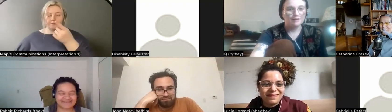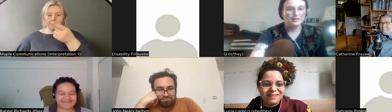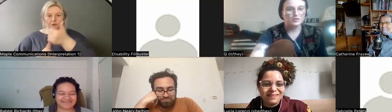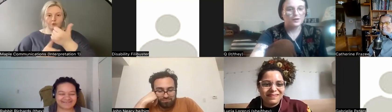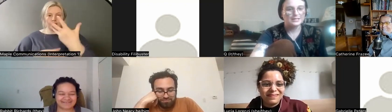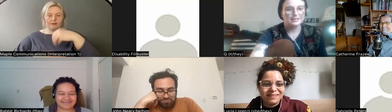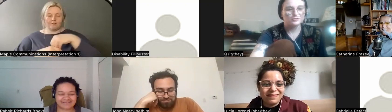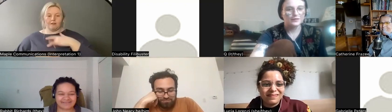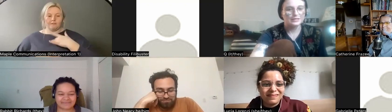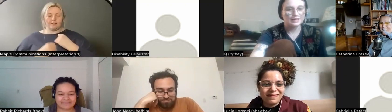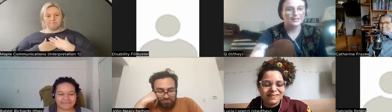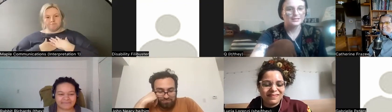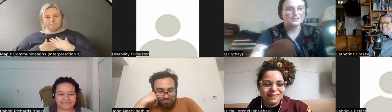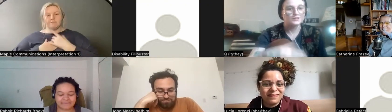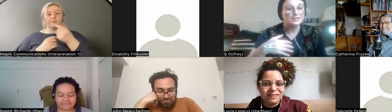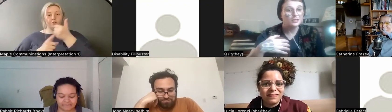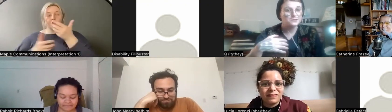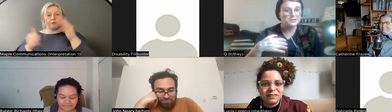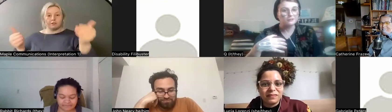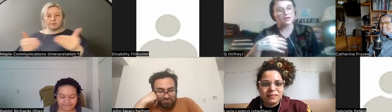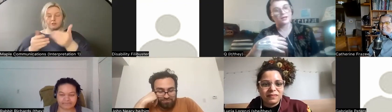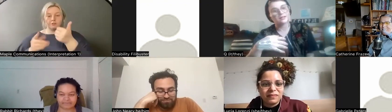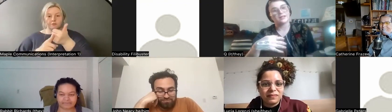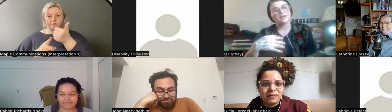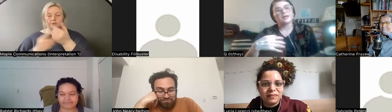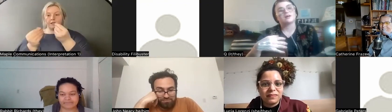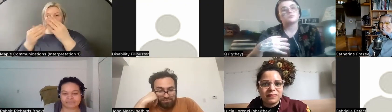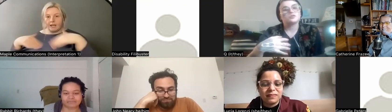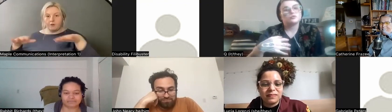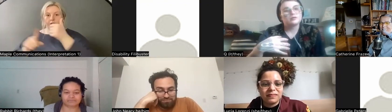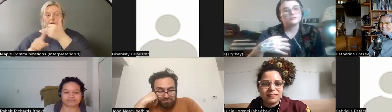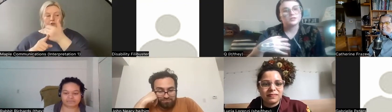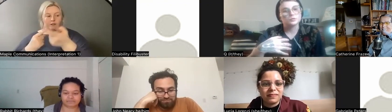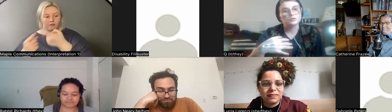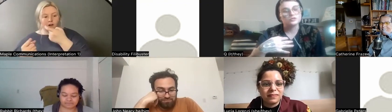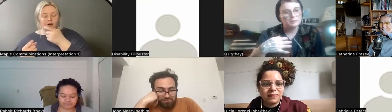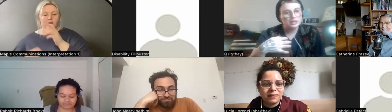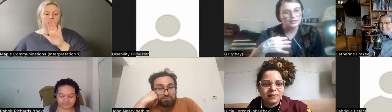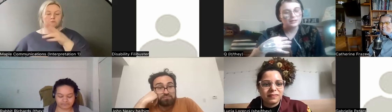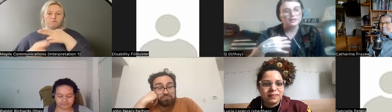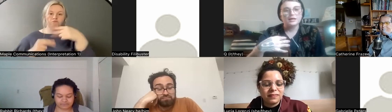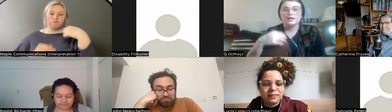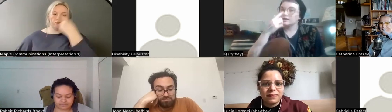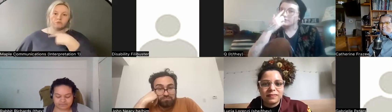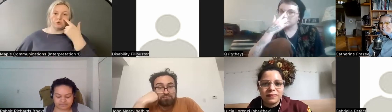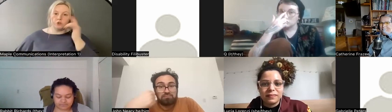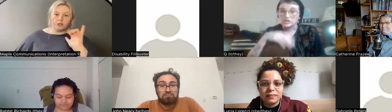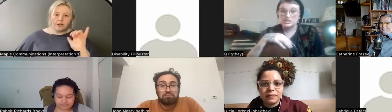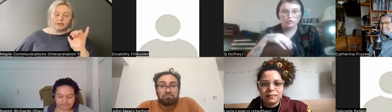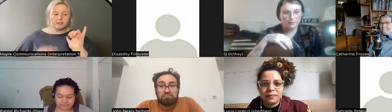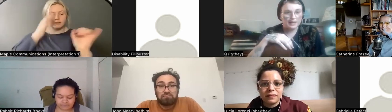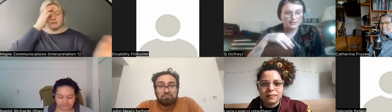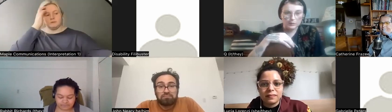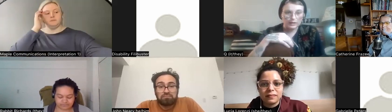But Rabbit, if you want to introduce us to the territory you're on, your brief visual description,